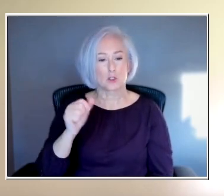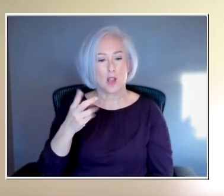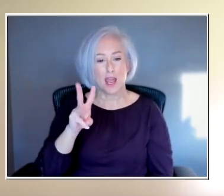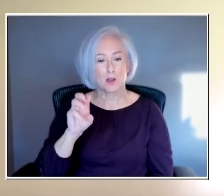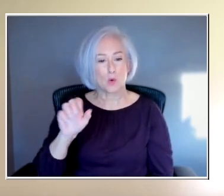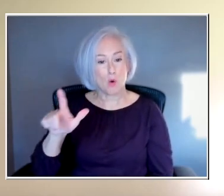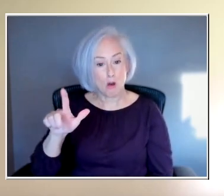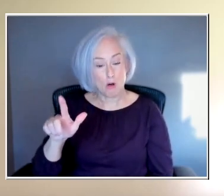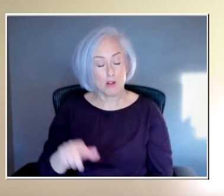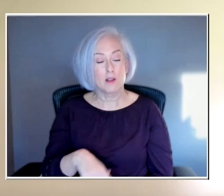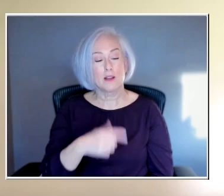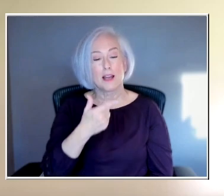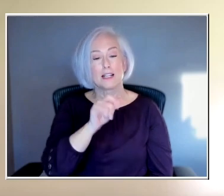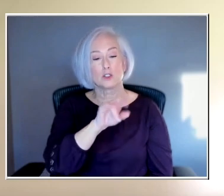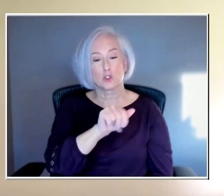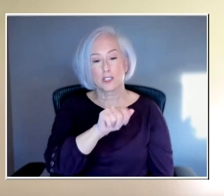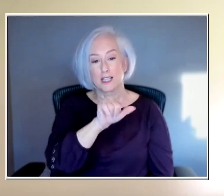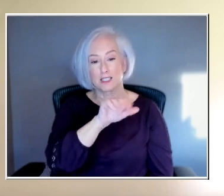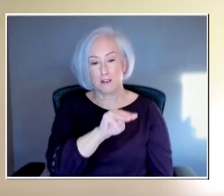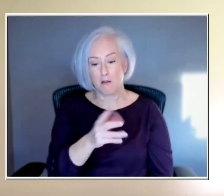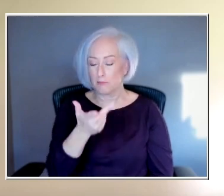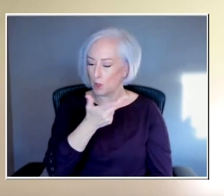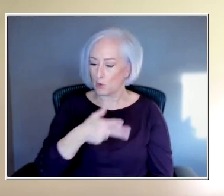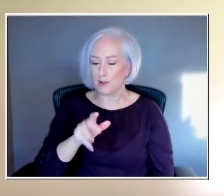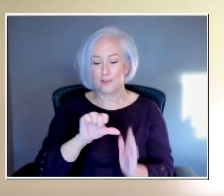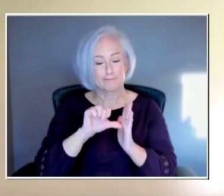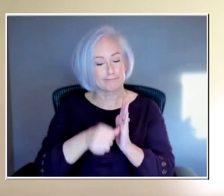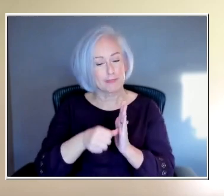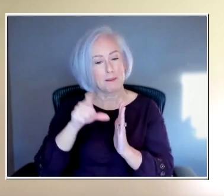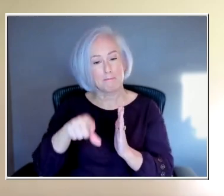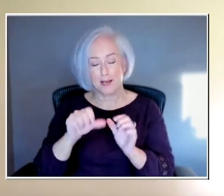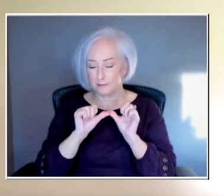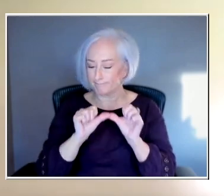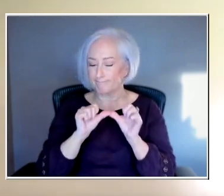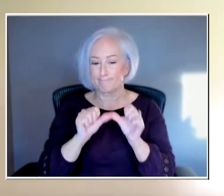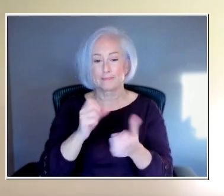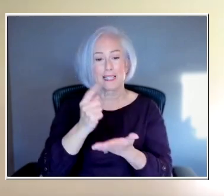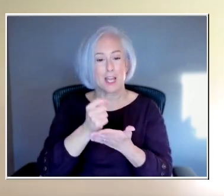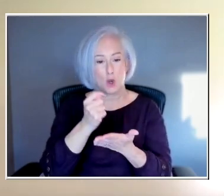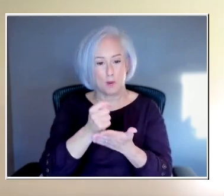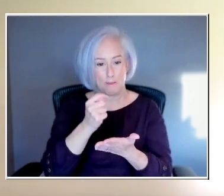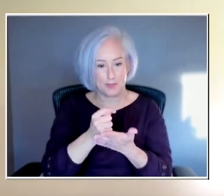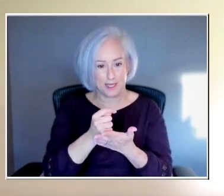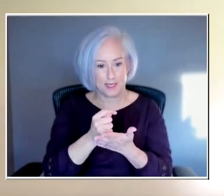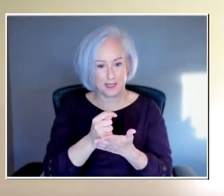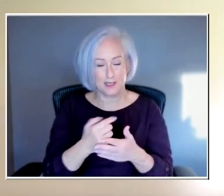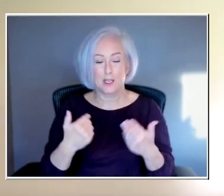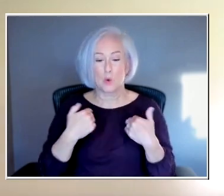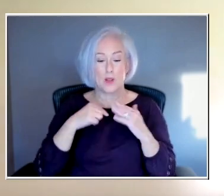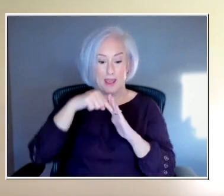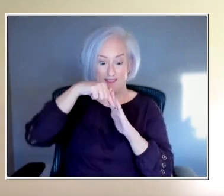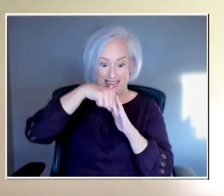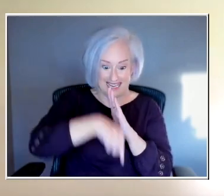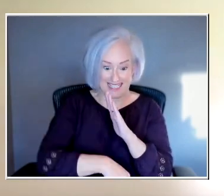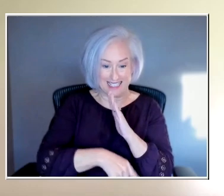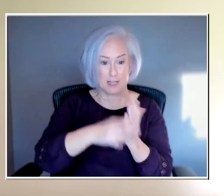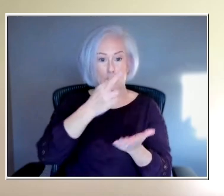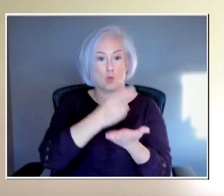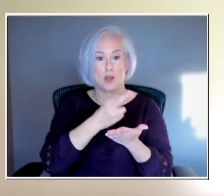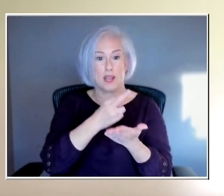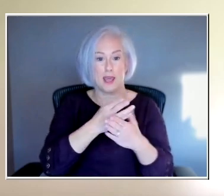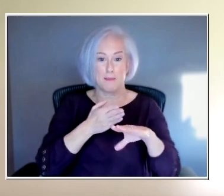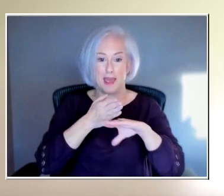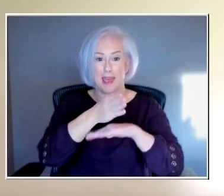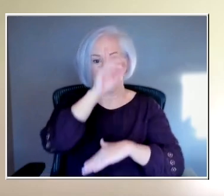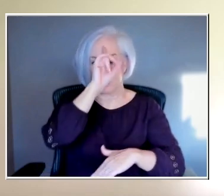very important. We often underscore the importance of continued therapy. I mean, there's intensive rehab right after stroke, and